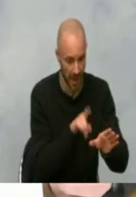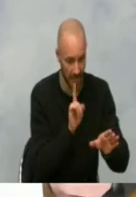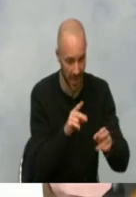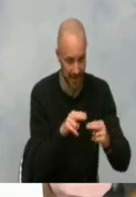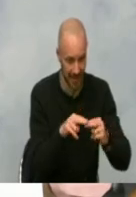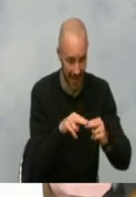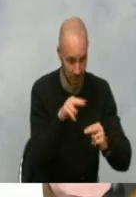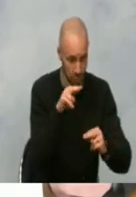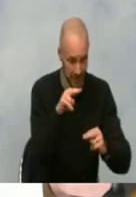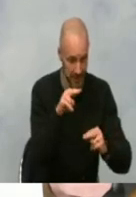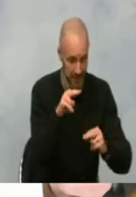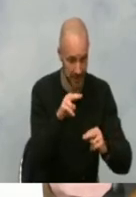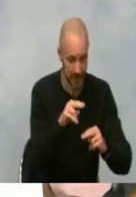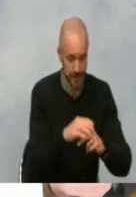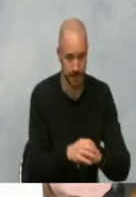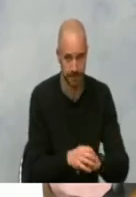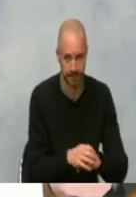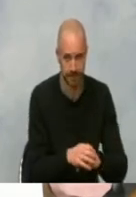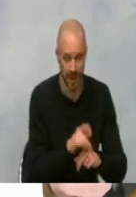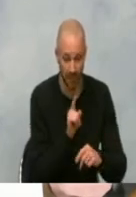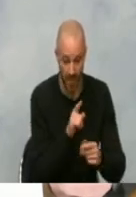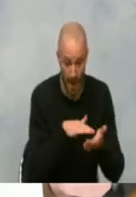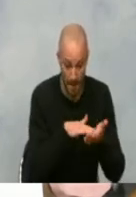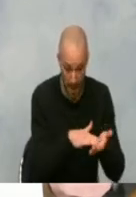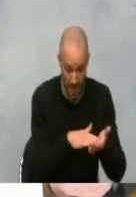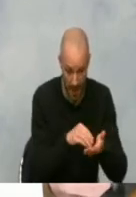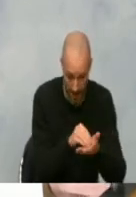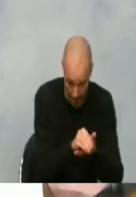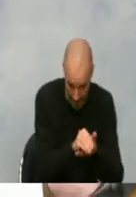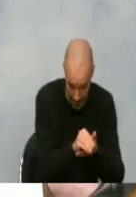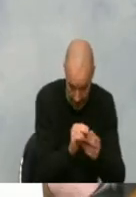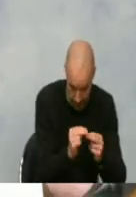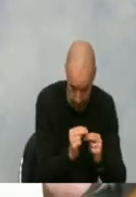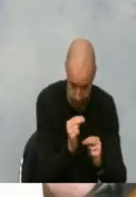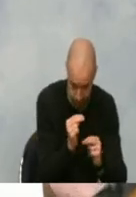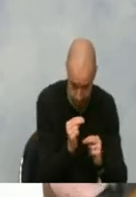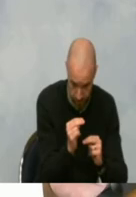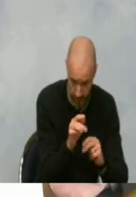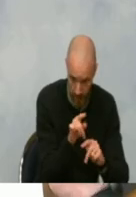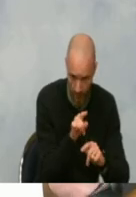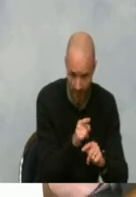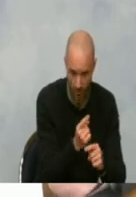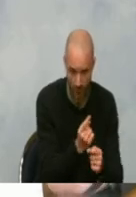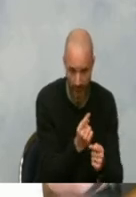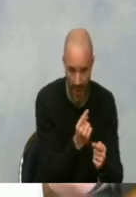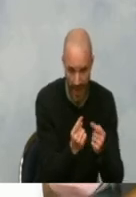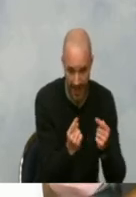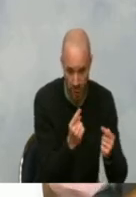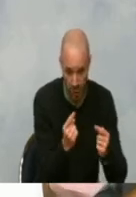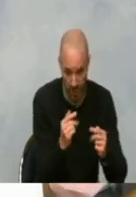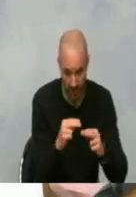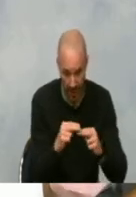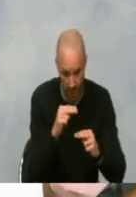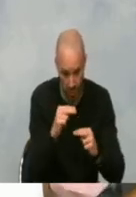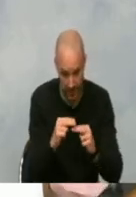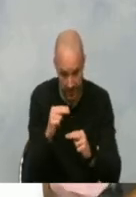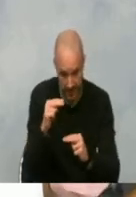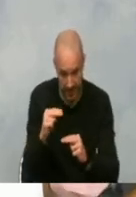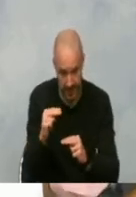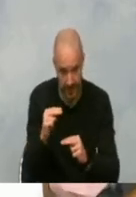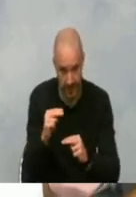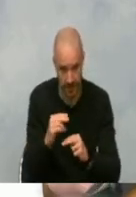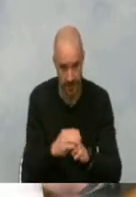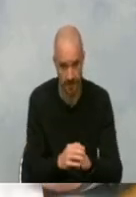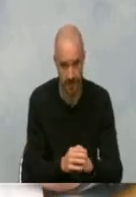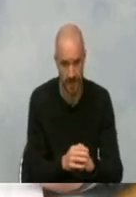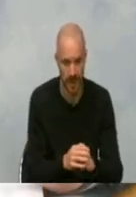would be, right, to that monthly payment of each of those increases. That's at band D of